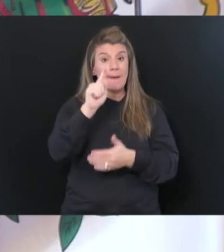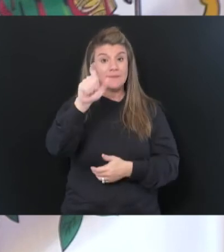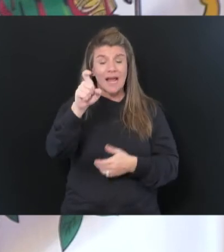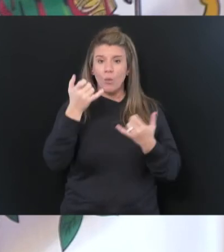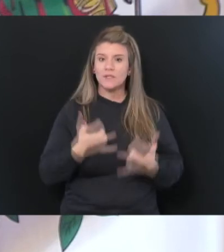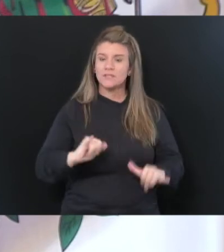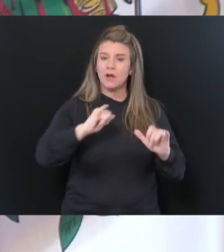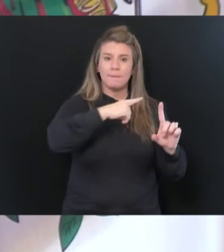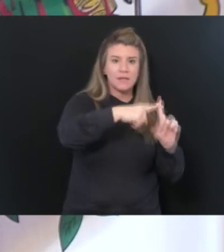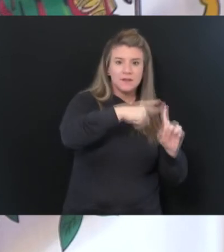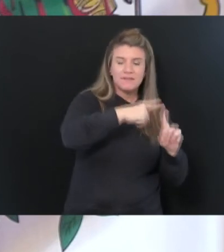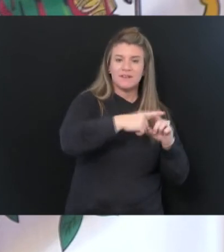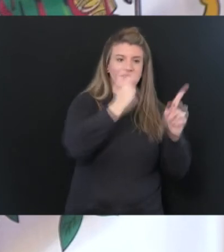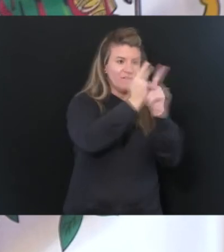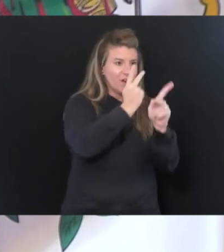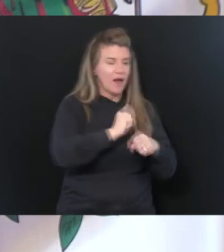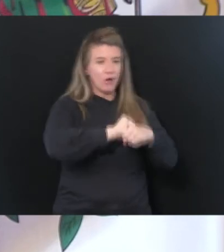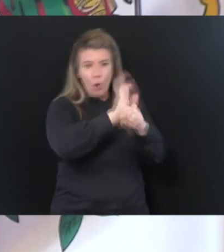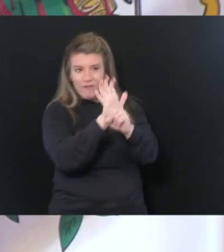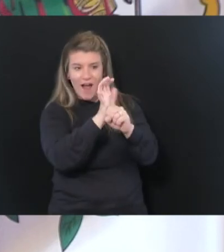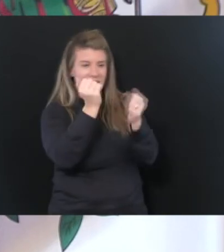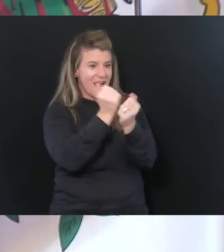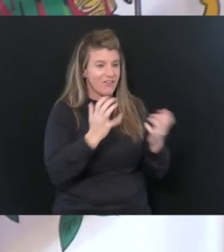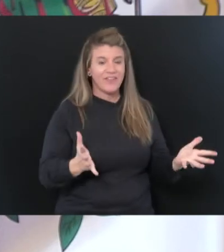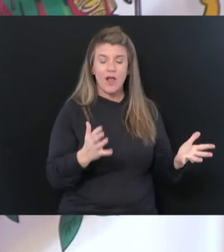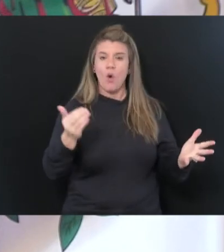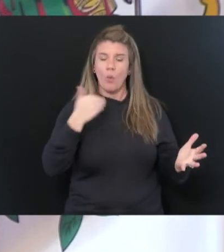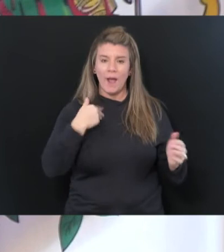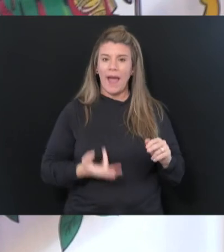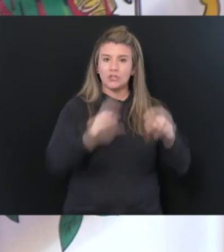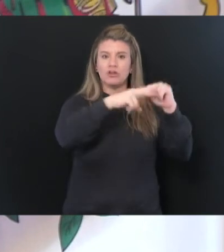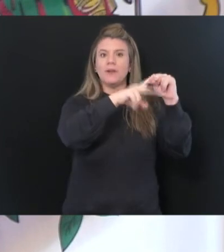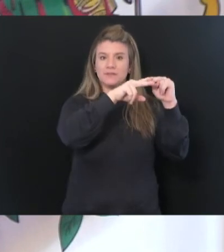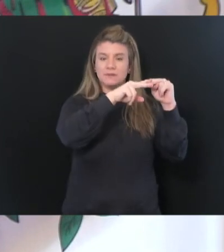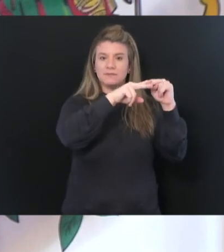COVID last year, and ran across the finish line with a surplus, which was